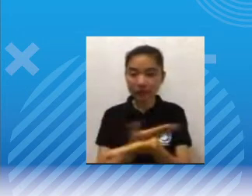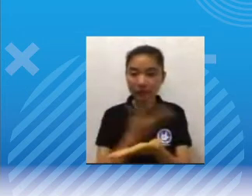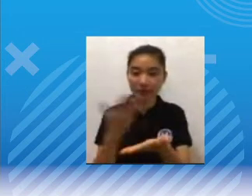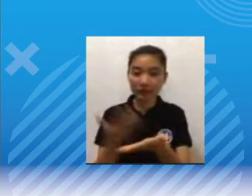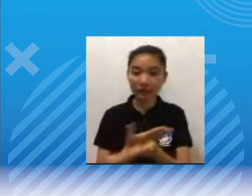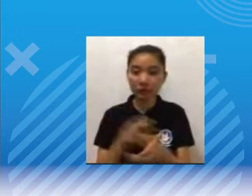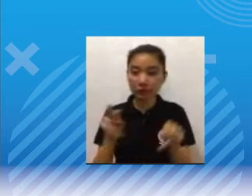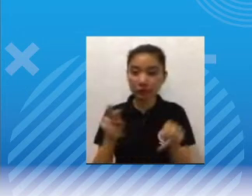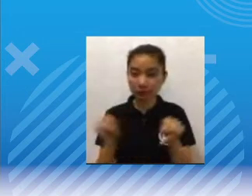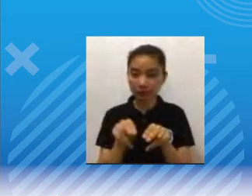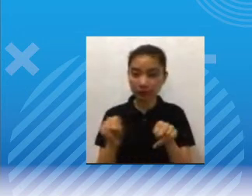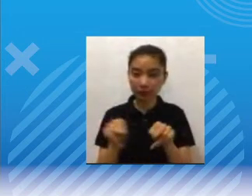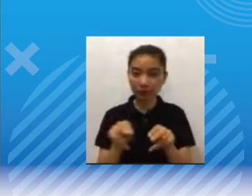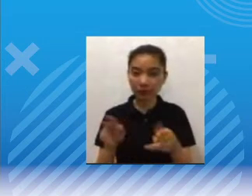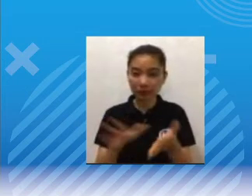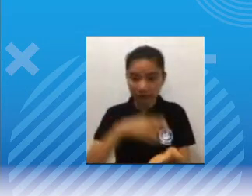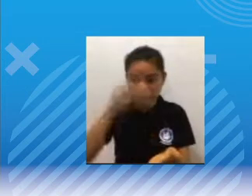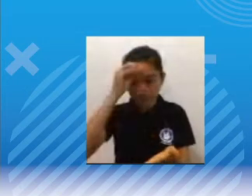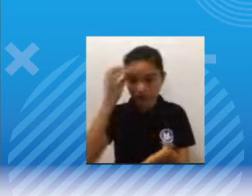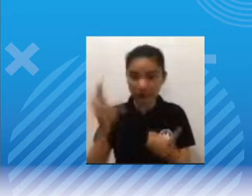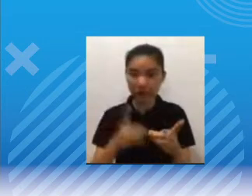are securing the job and